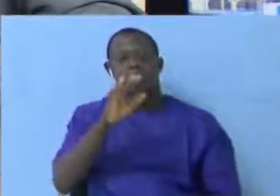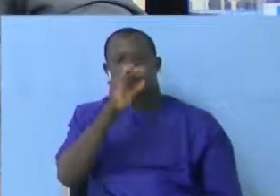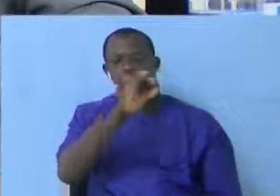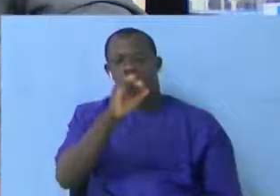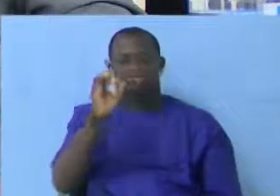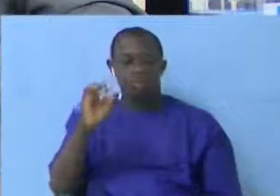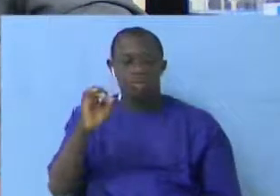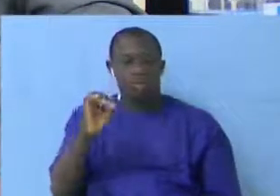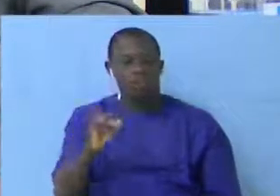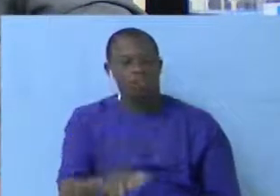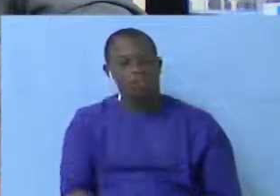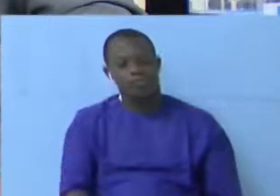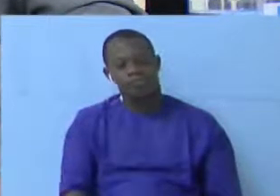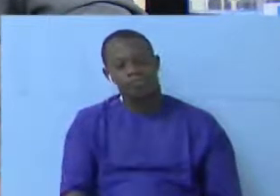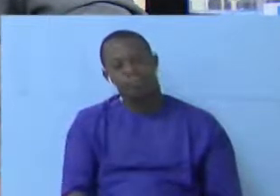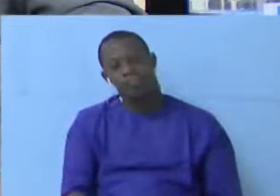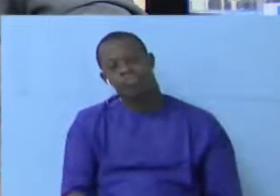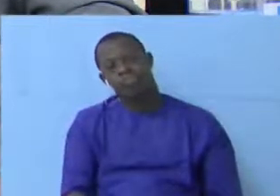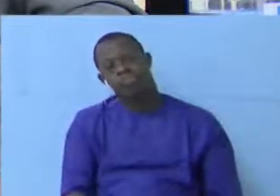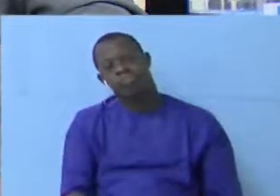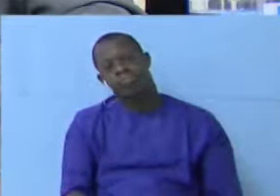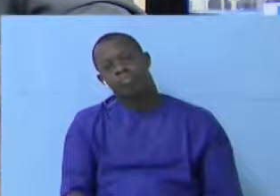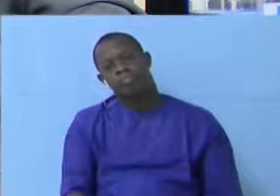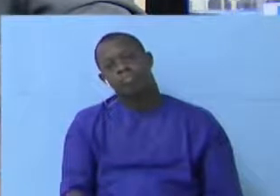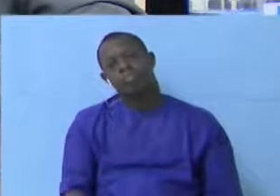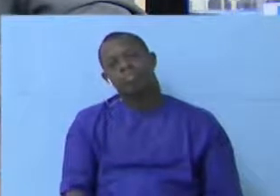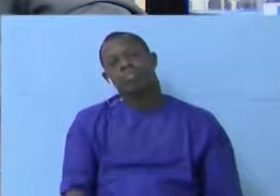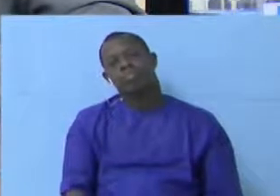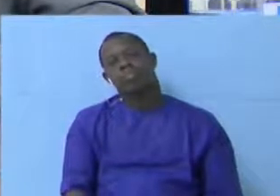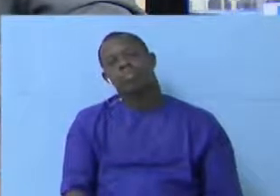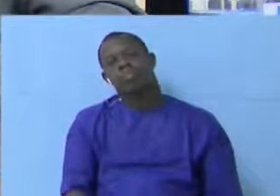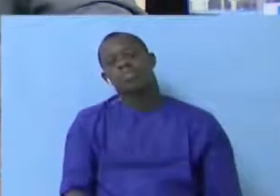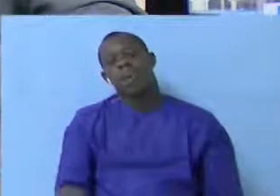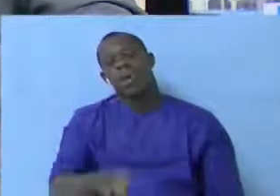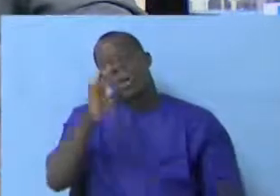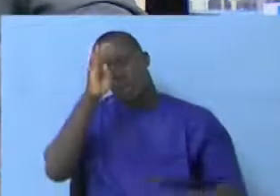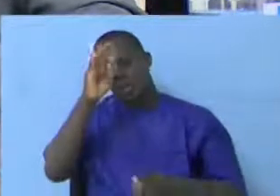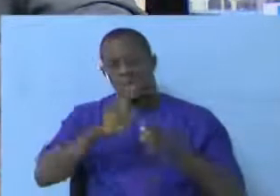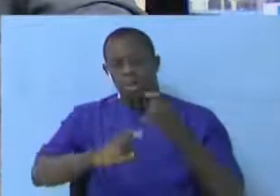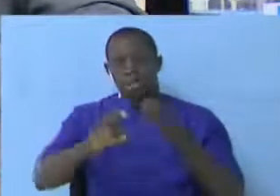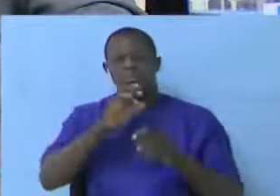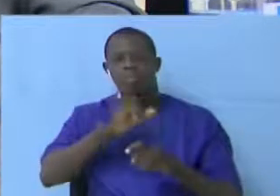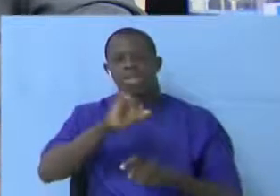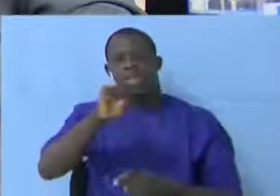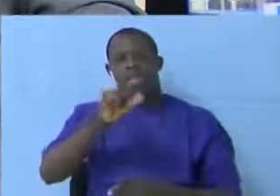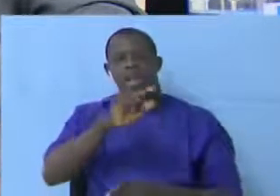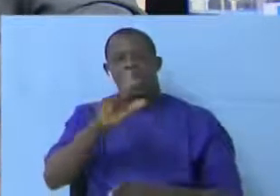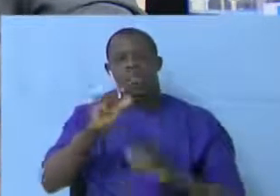again, Mr. Jallo. Meetings adjourned.